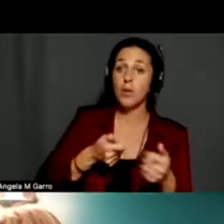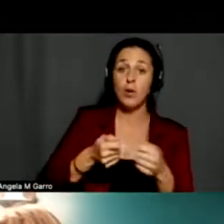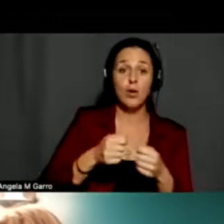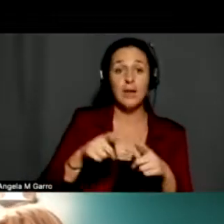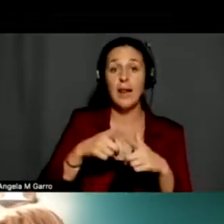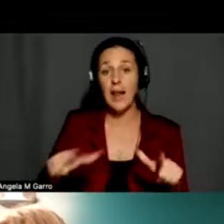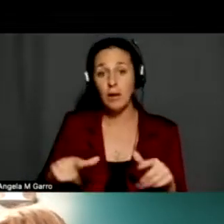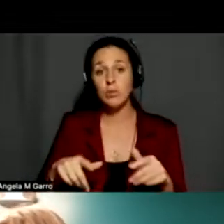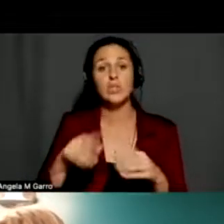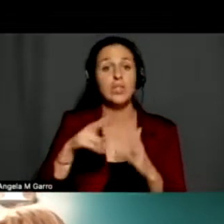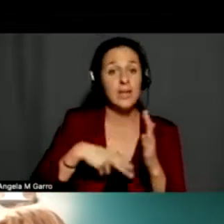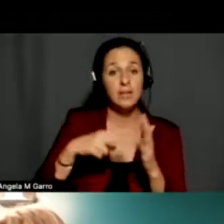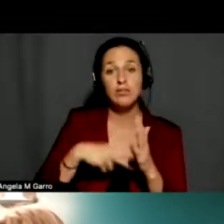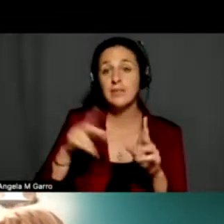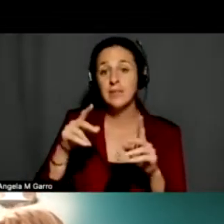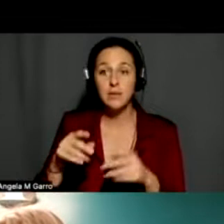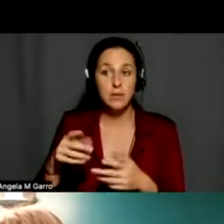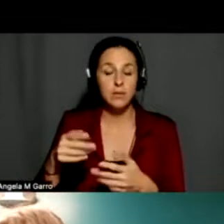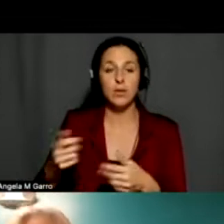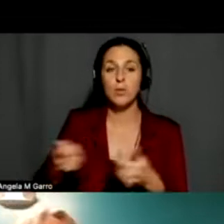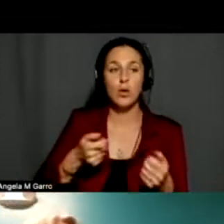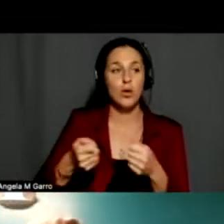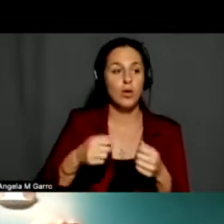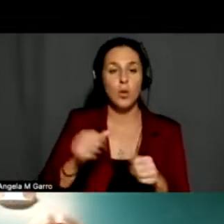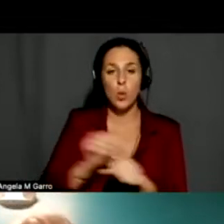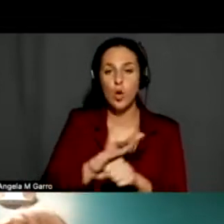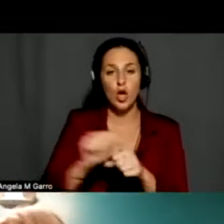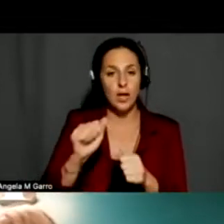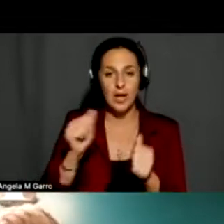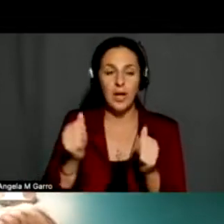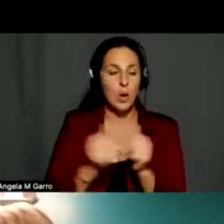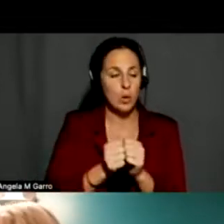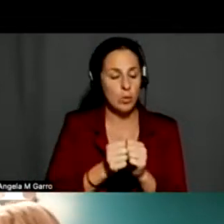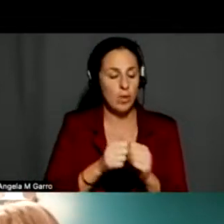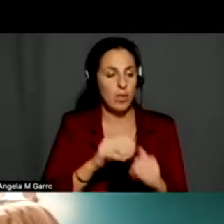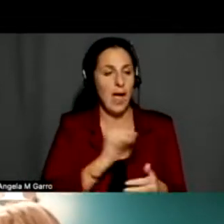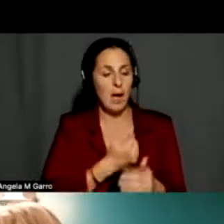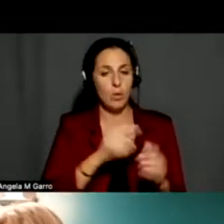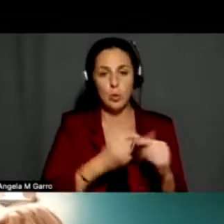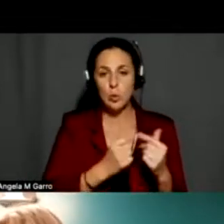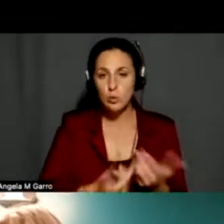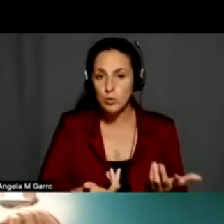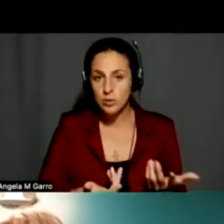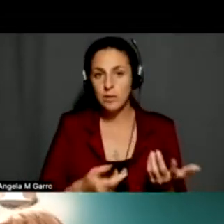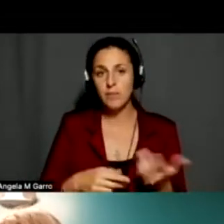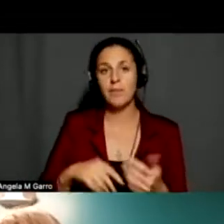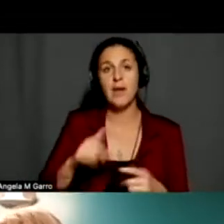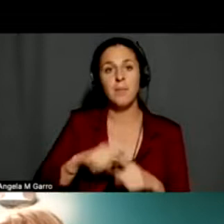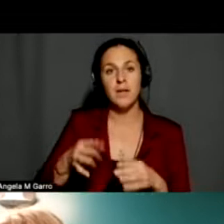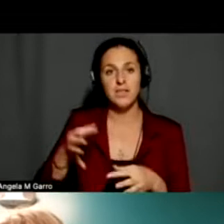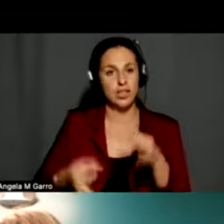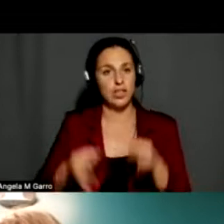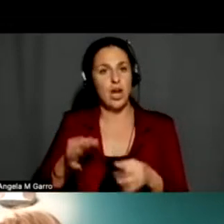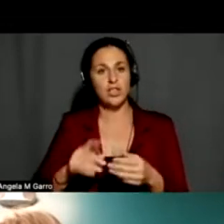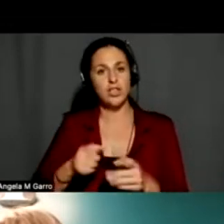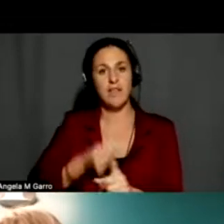away from working with their reading groups, we're being judged, and I'm not a TOSA, but the district is judging the effectiveness of the